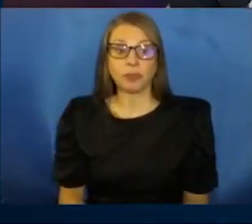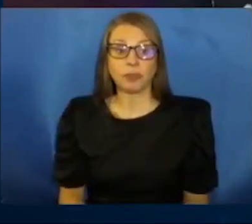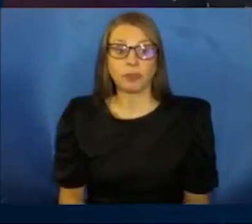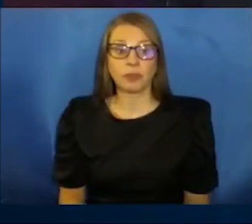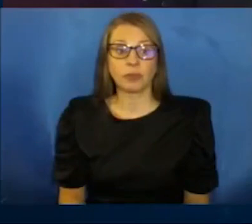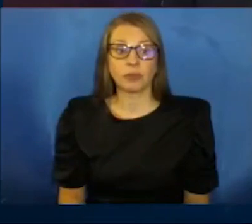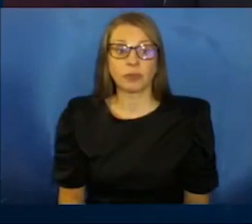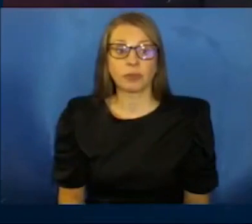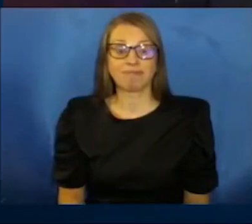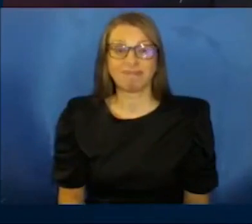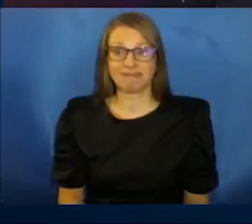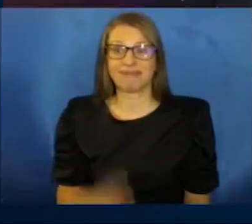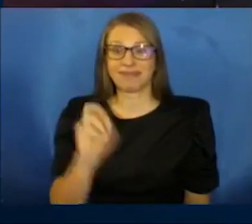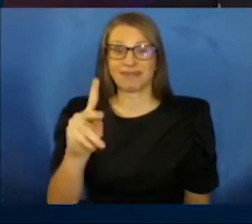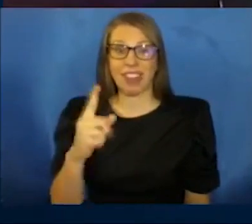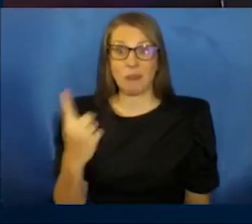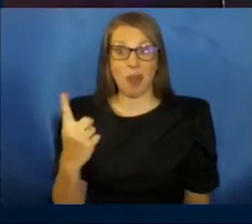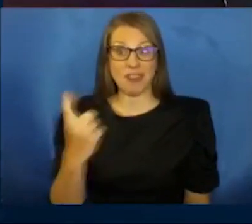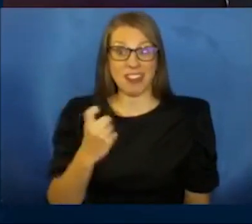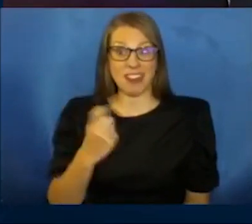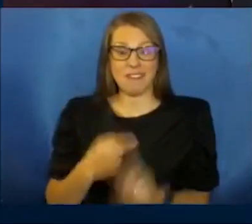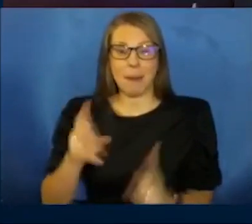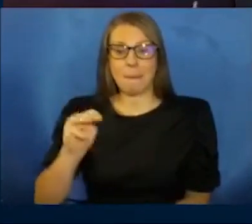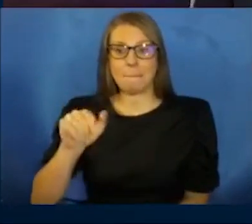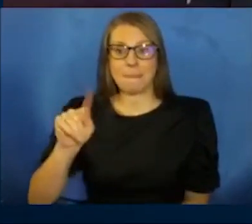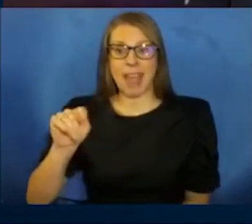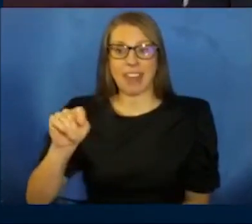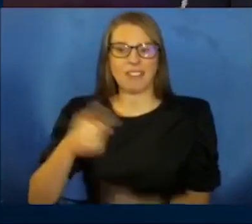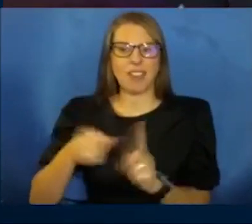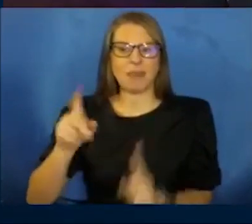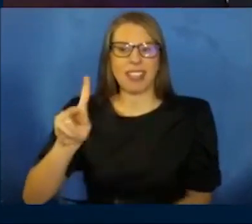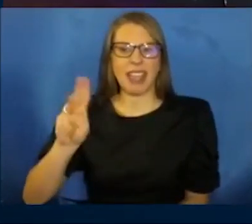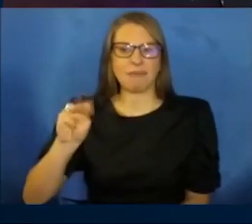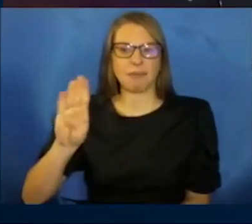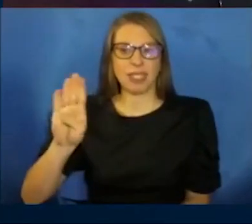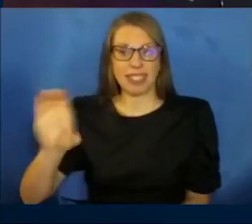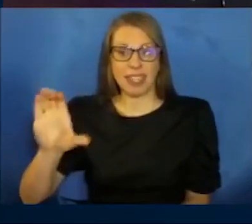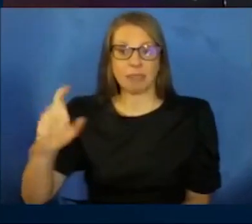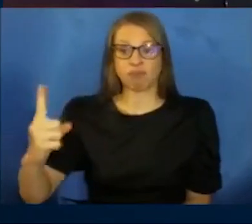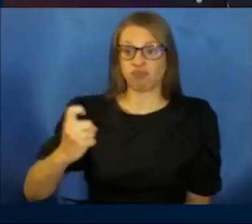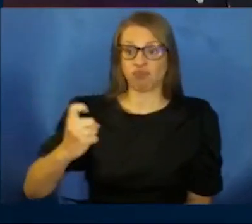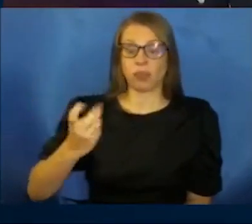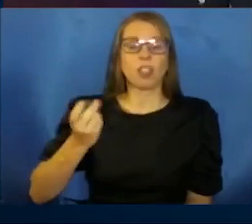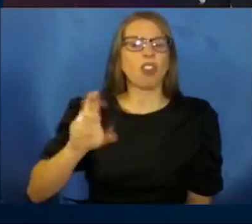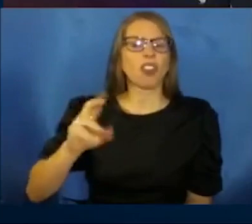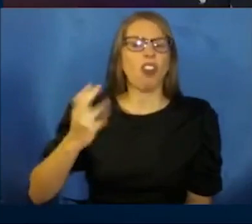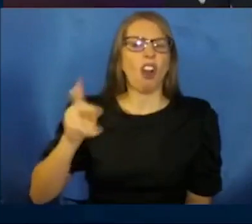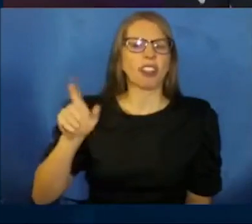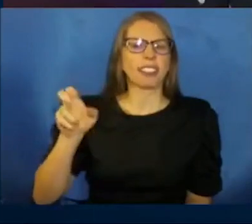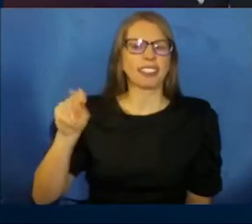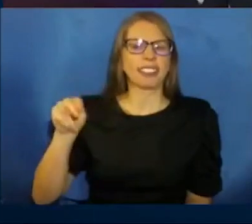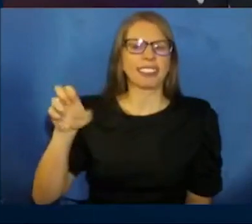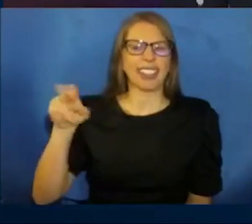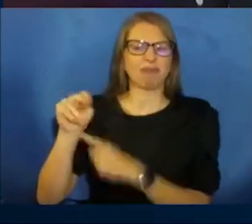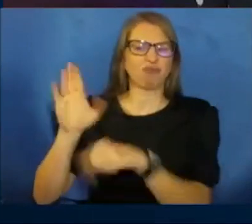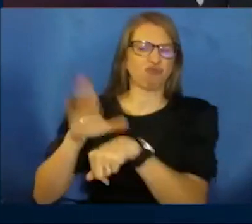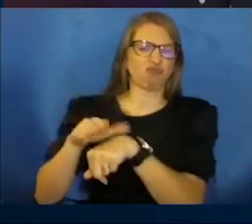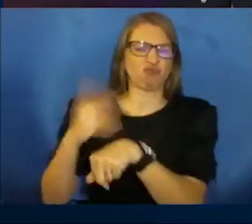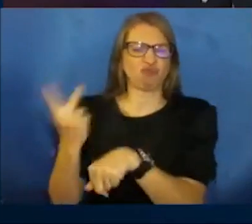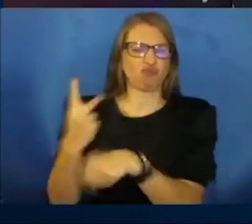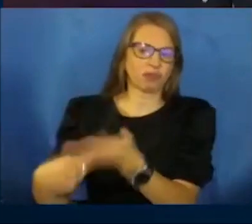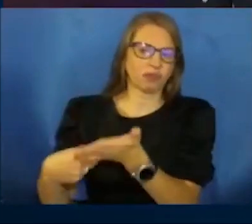Okay, I do have one from Matt over at KMBC, and he is asking a question, Dr. Hawkinson, that we do talk about quite often, but if you could just go over the advice that you're